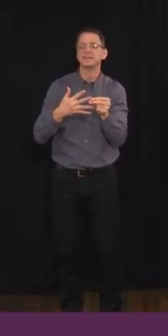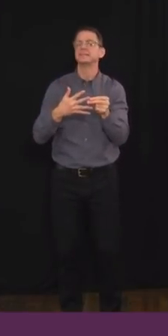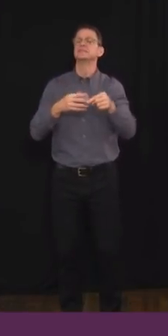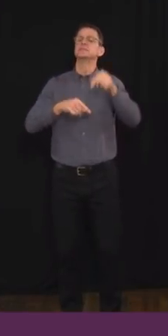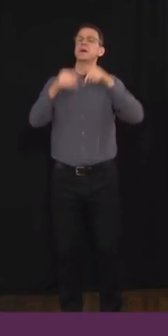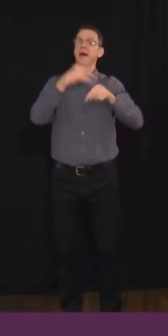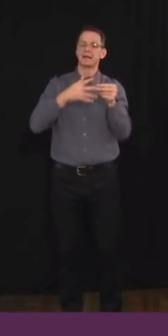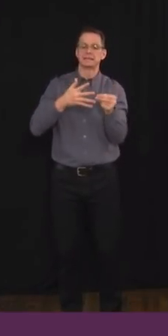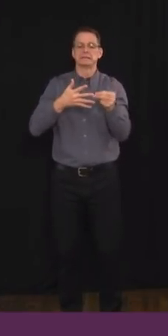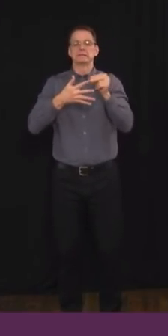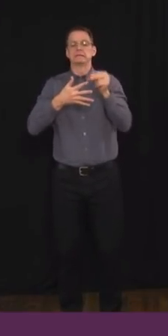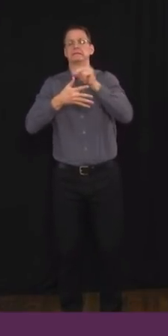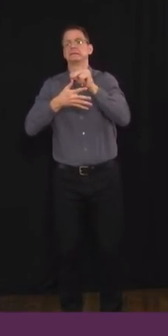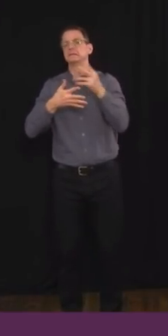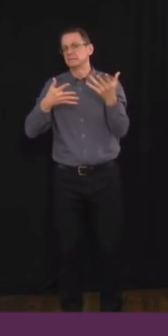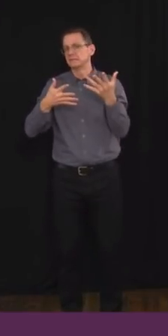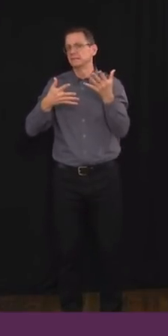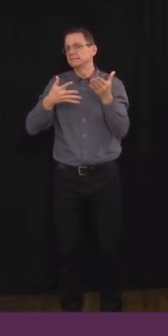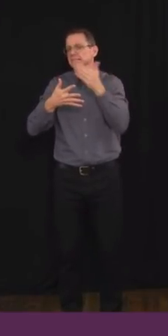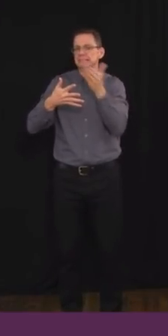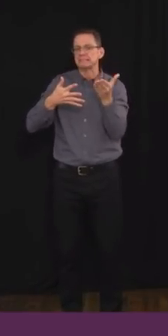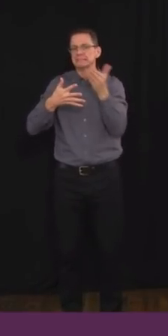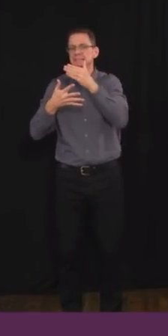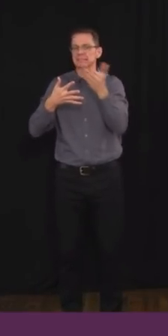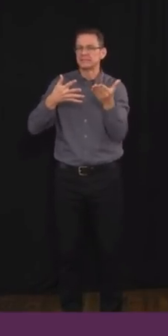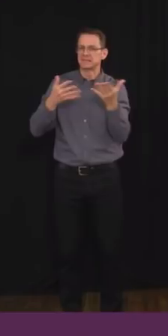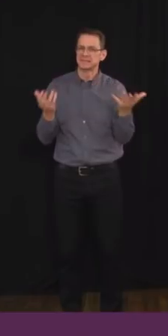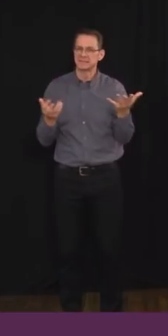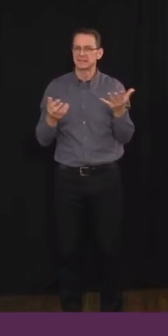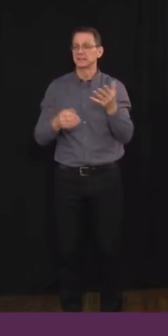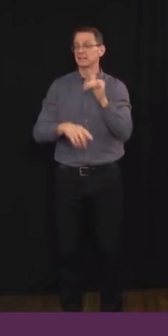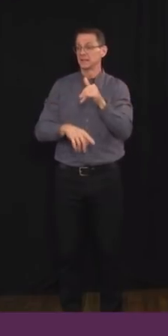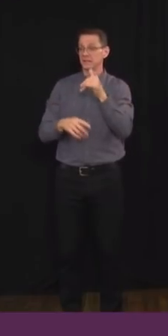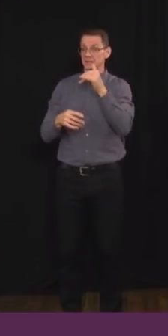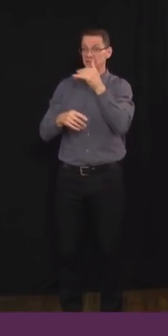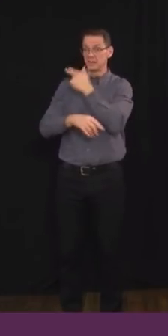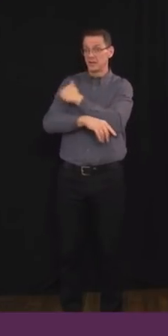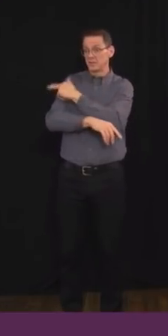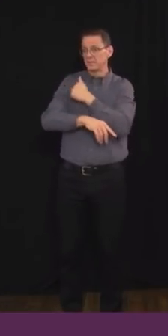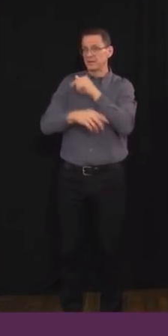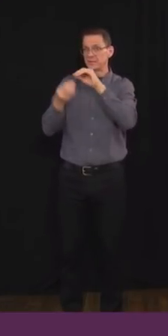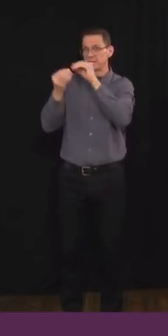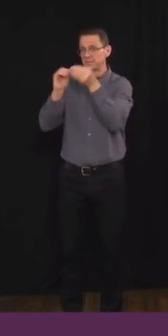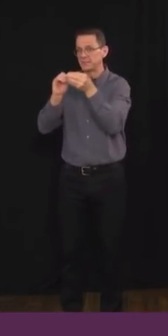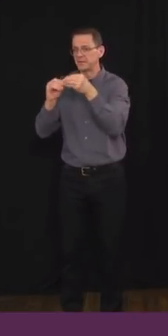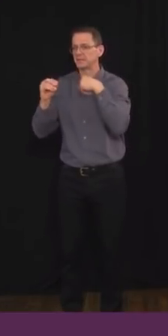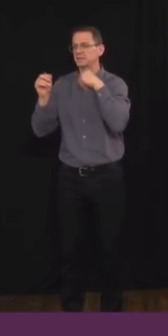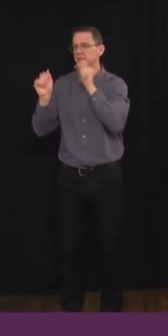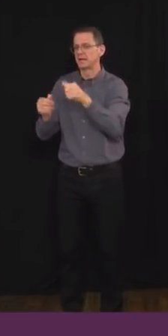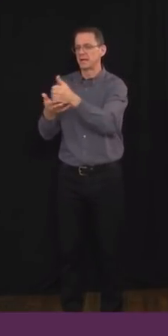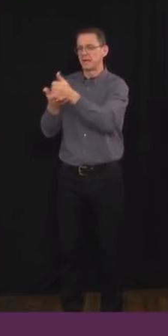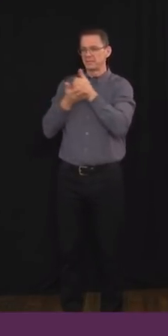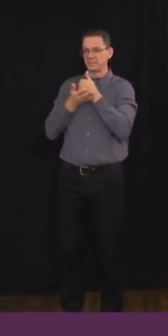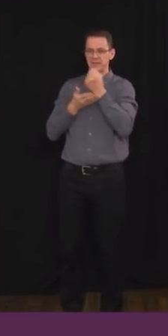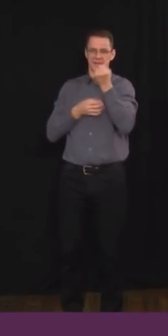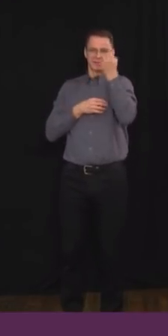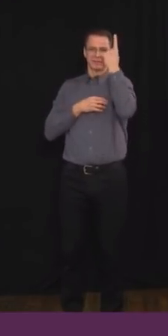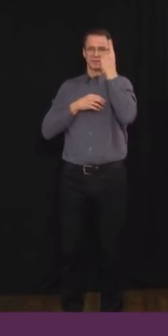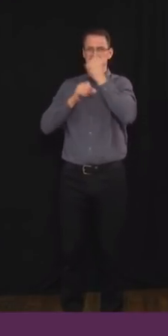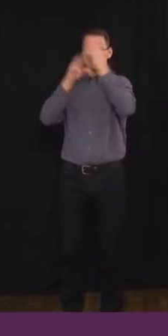Hospitalizations will be used to guide decisions around easing restrictions. When a hospitalization benchmark is